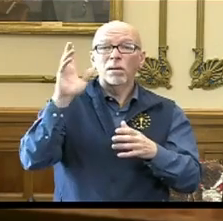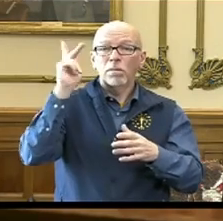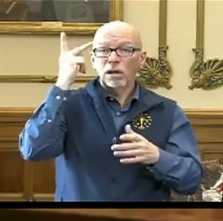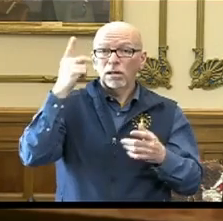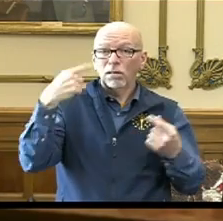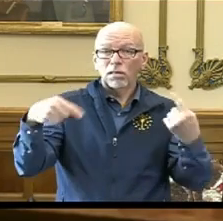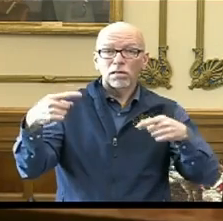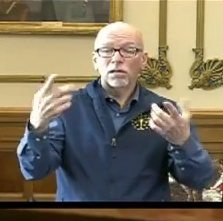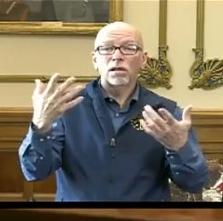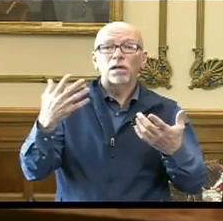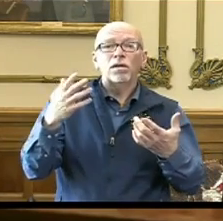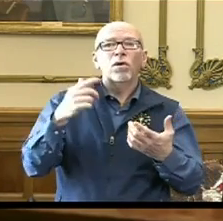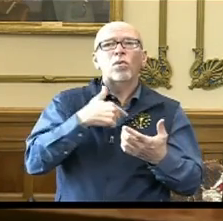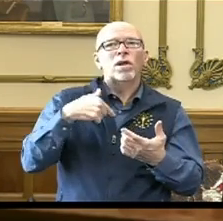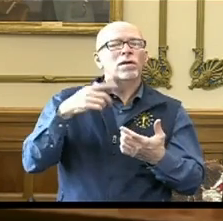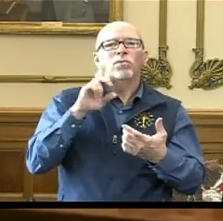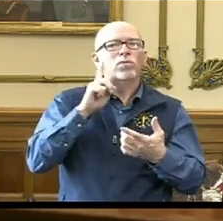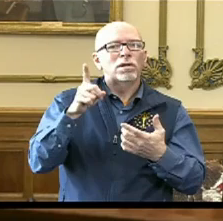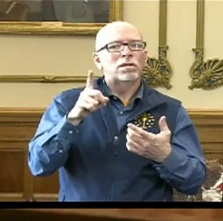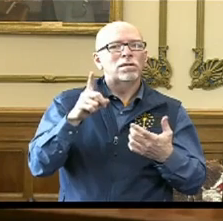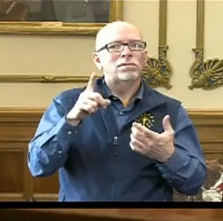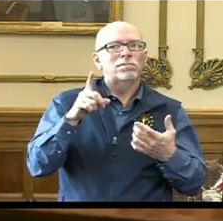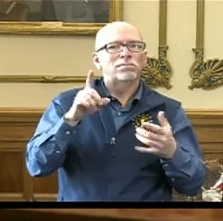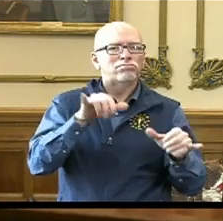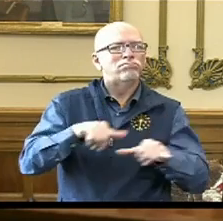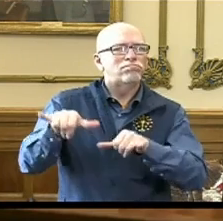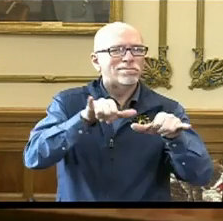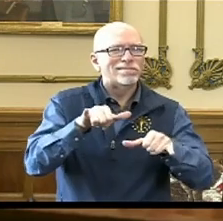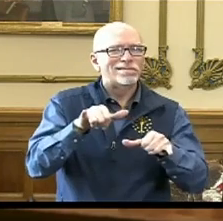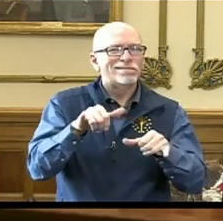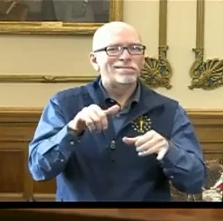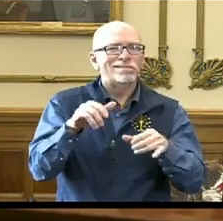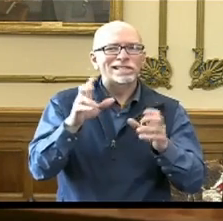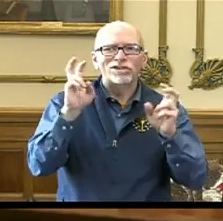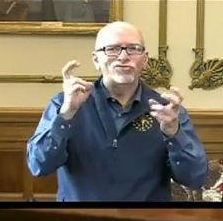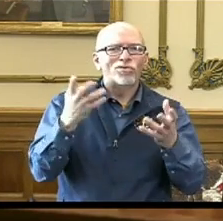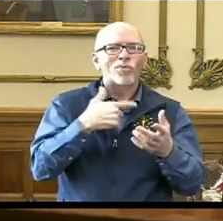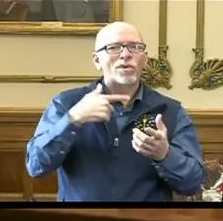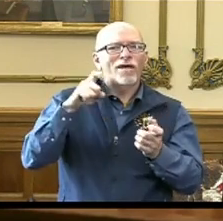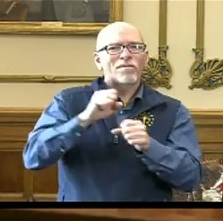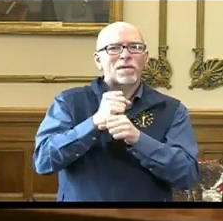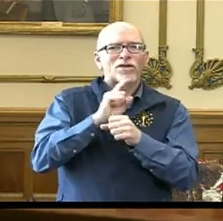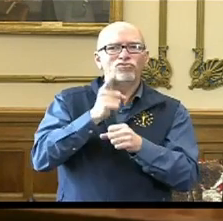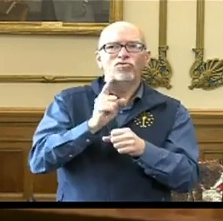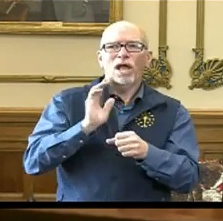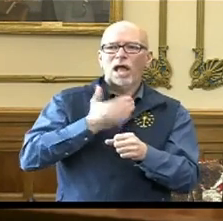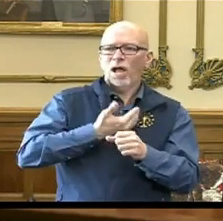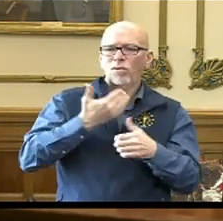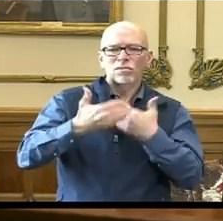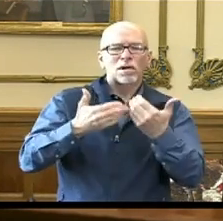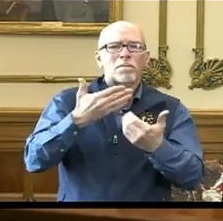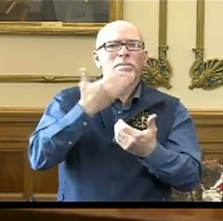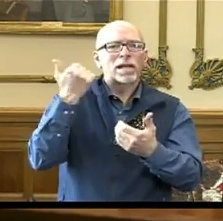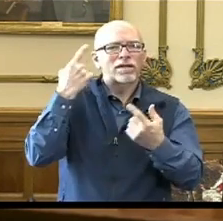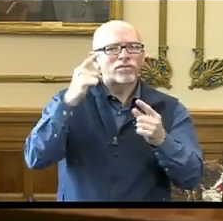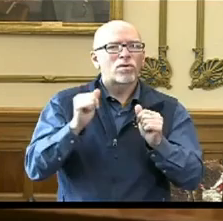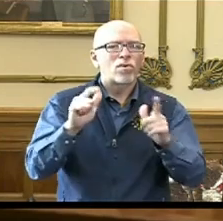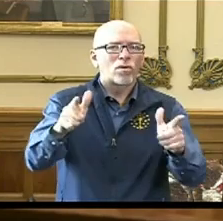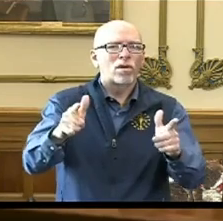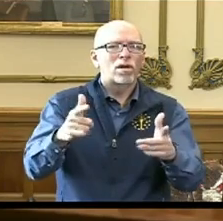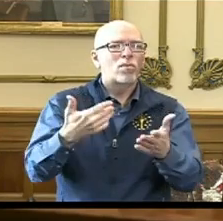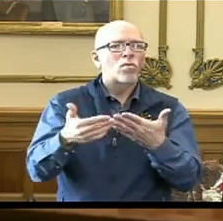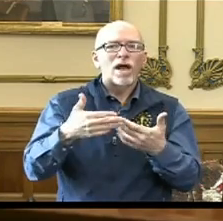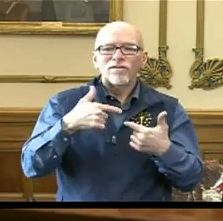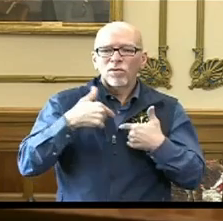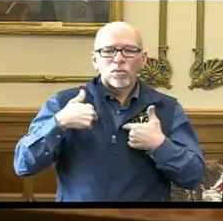us. We want to do what's going to have the best return on investment for all the efforts we put